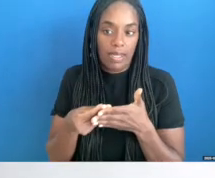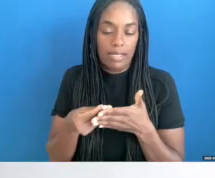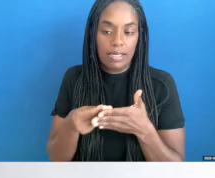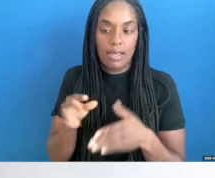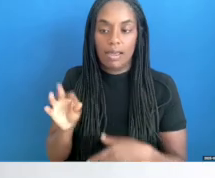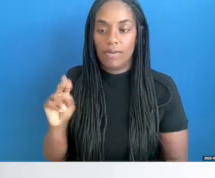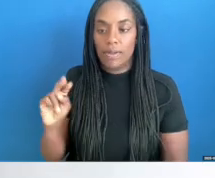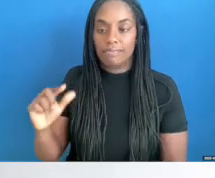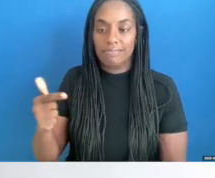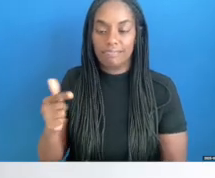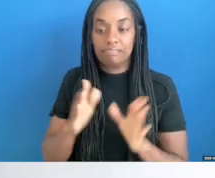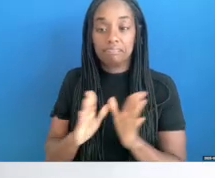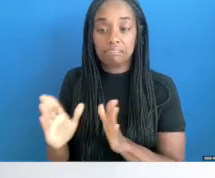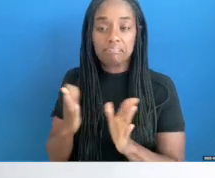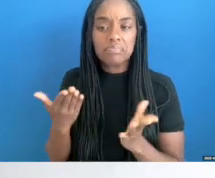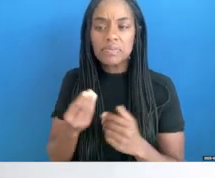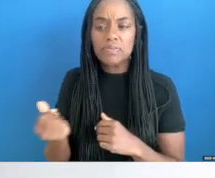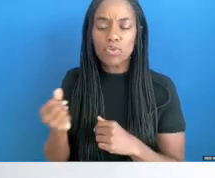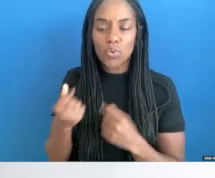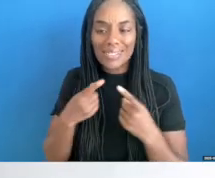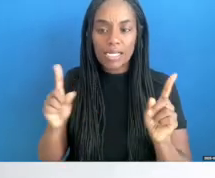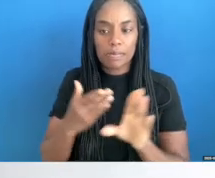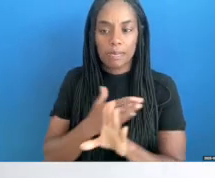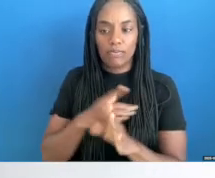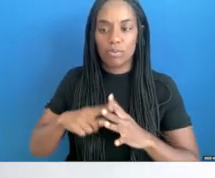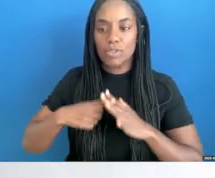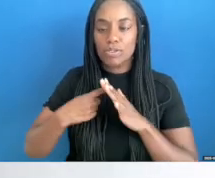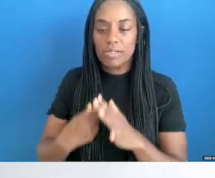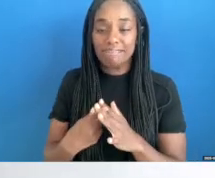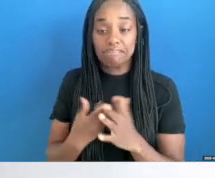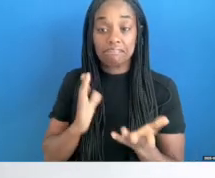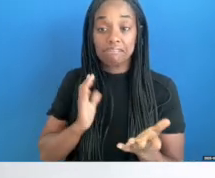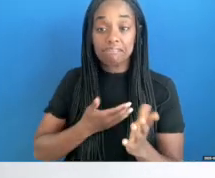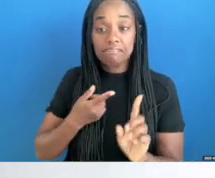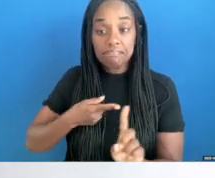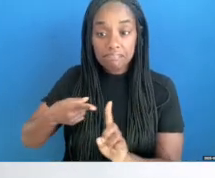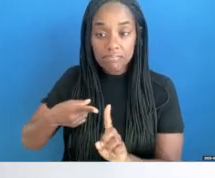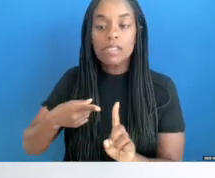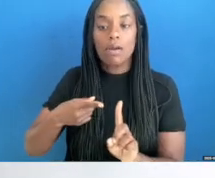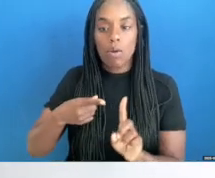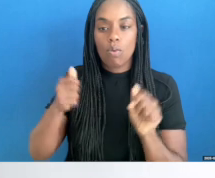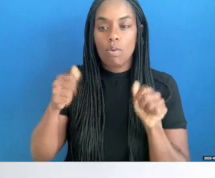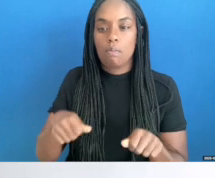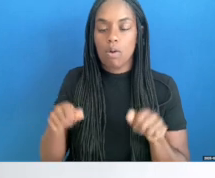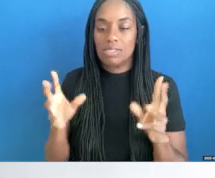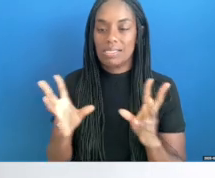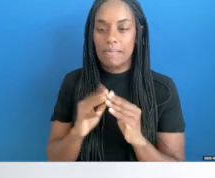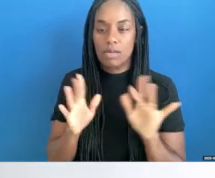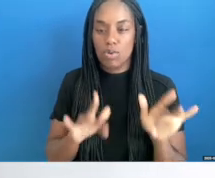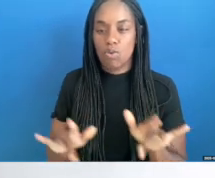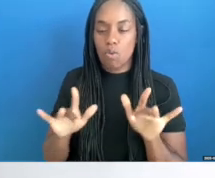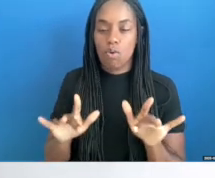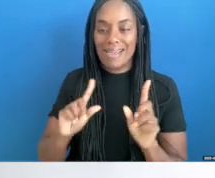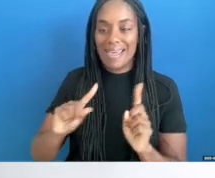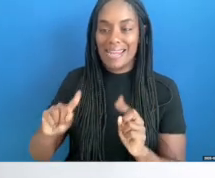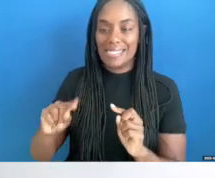A few quick announcements before we begin. We aim to post the meeting recording and attendee list on